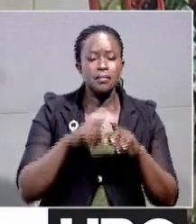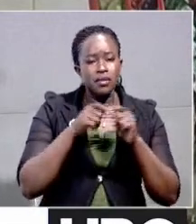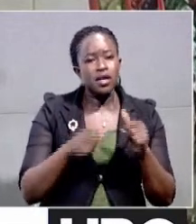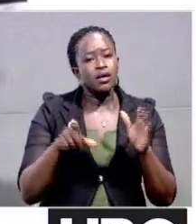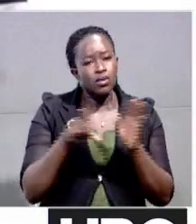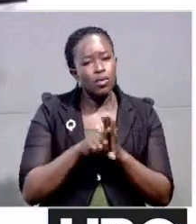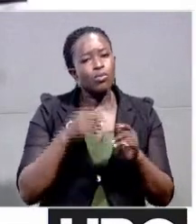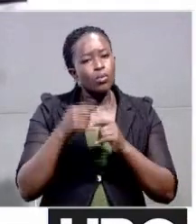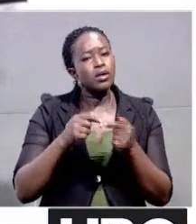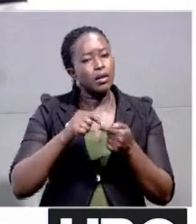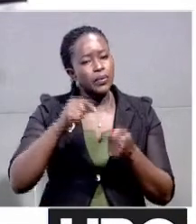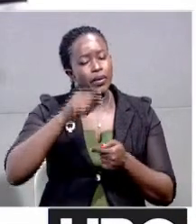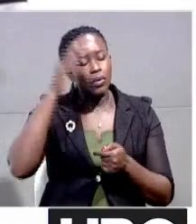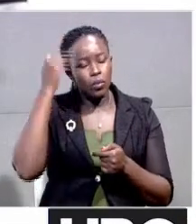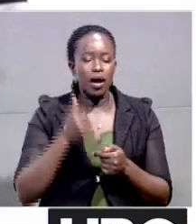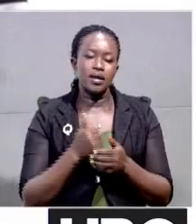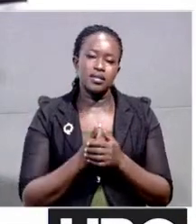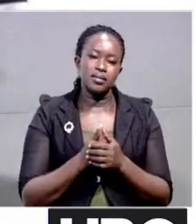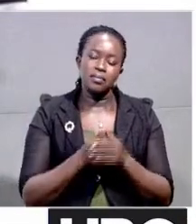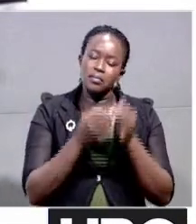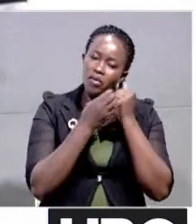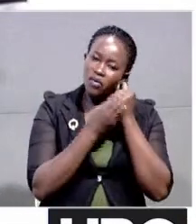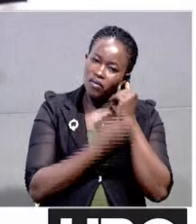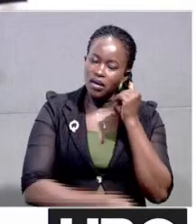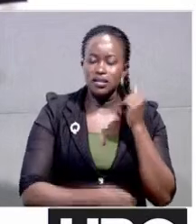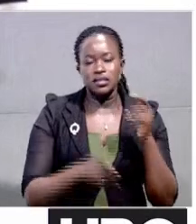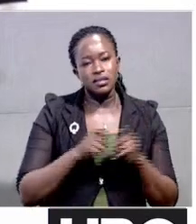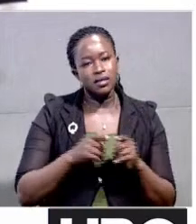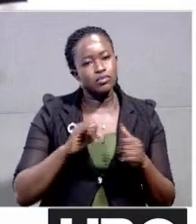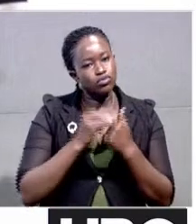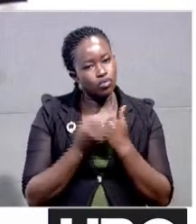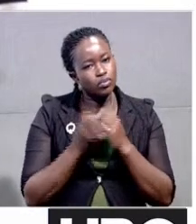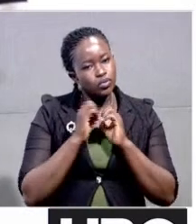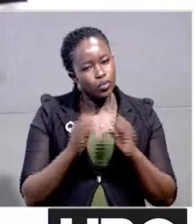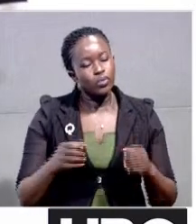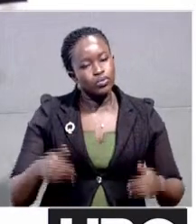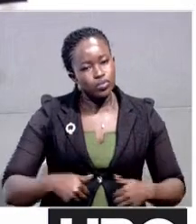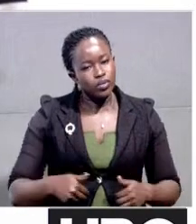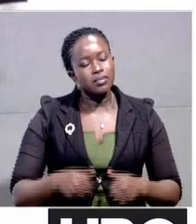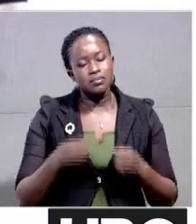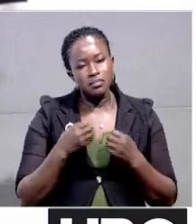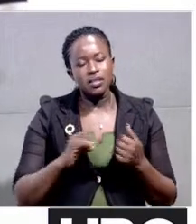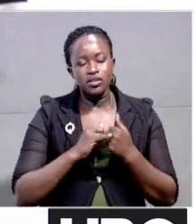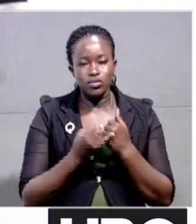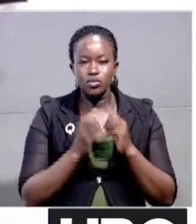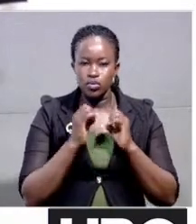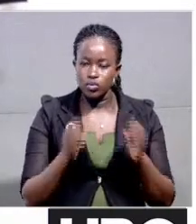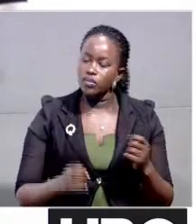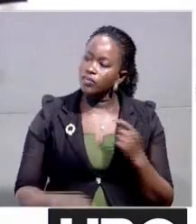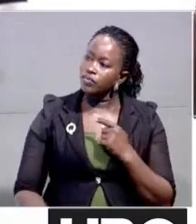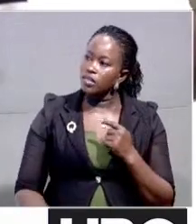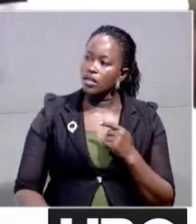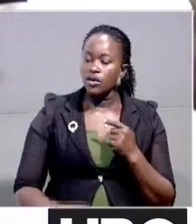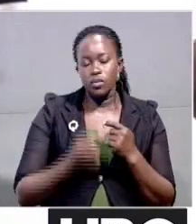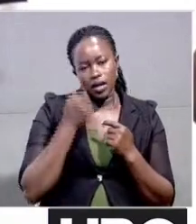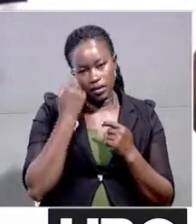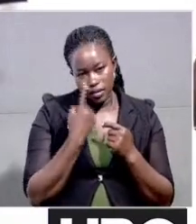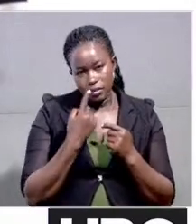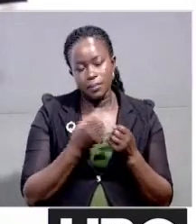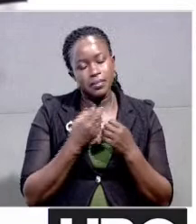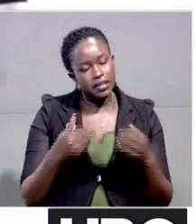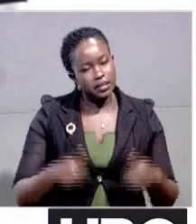among youth. But of course we notice that there is a sufficient number of youth who are